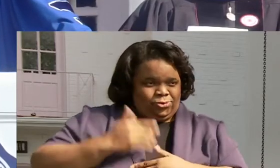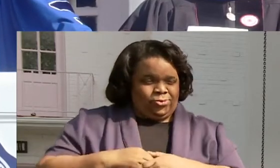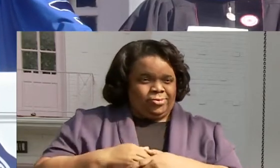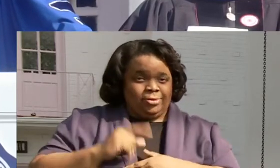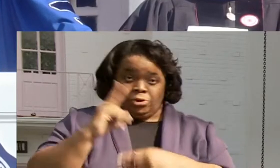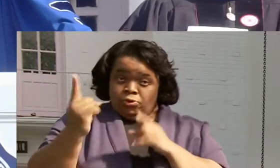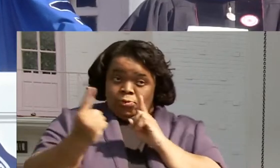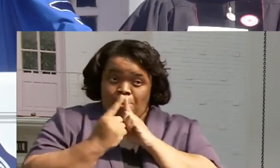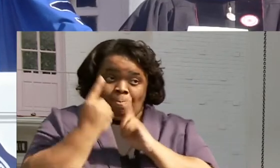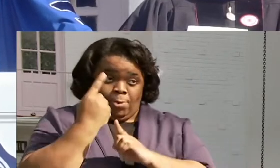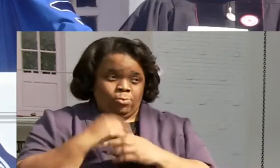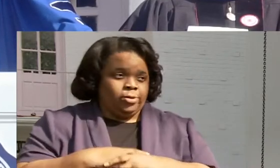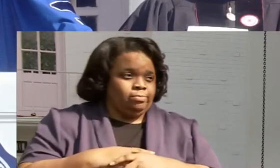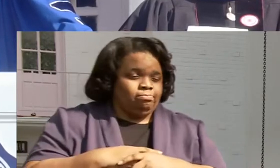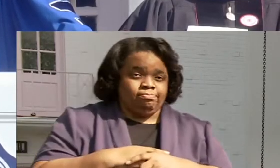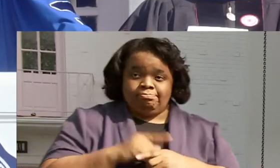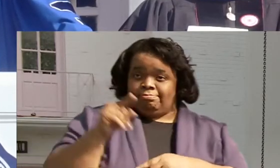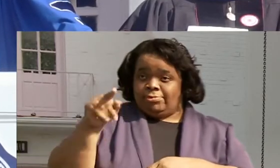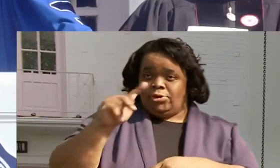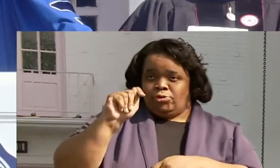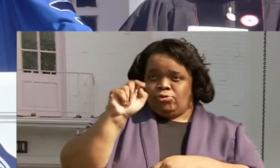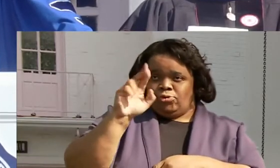stand briefly, Traylon Rogers.